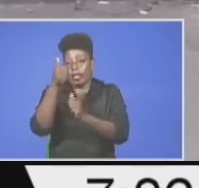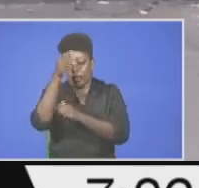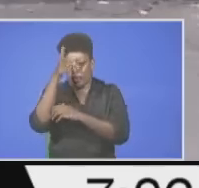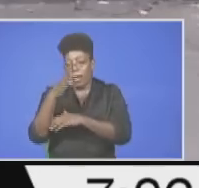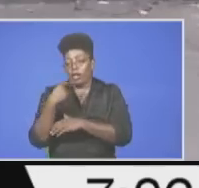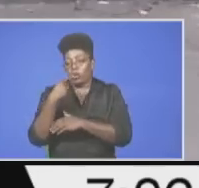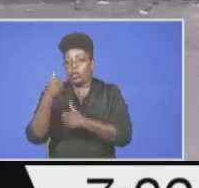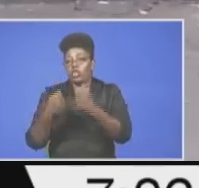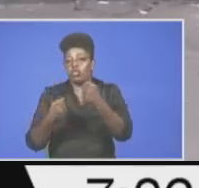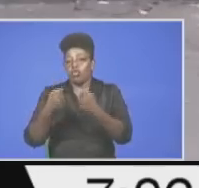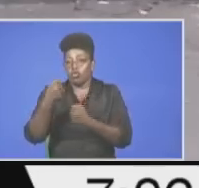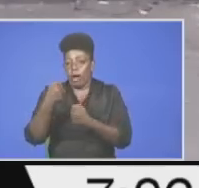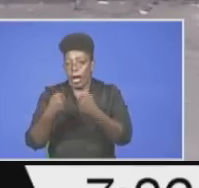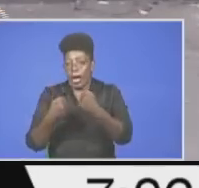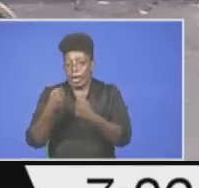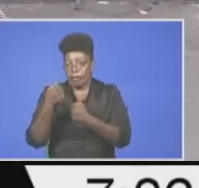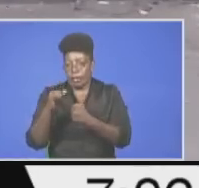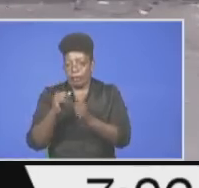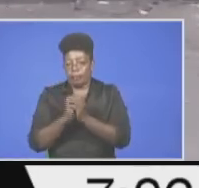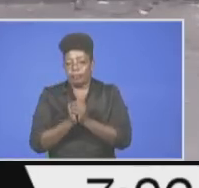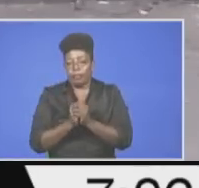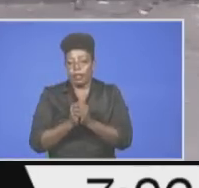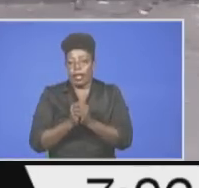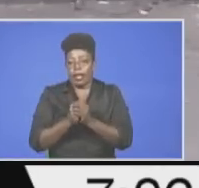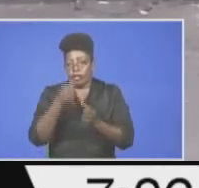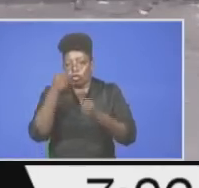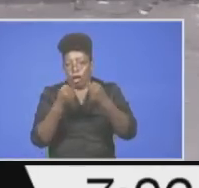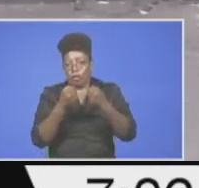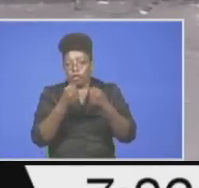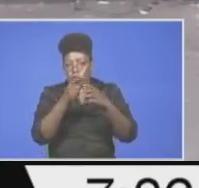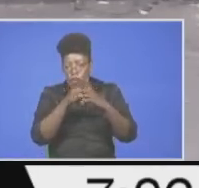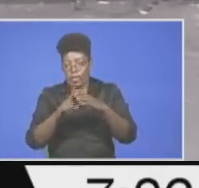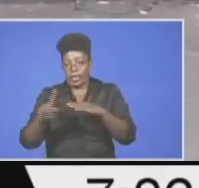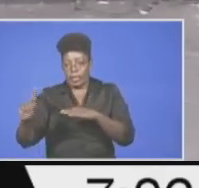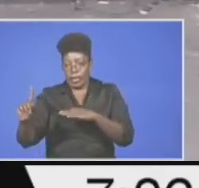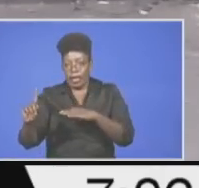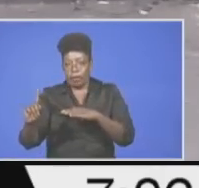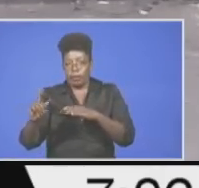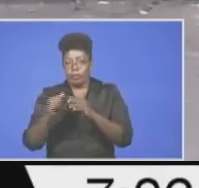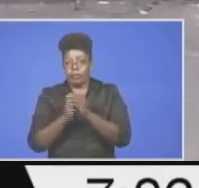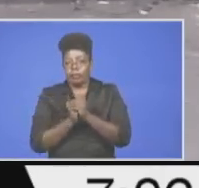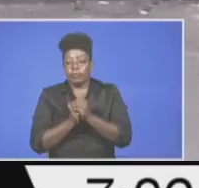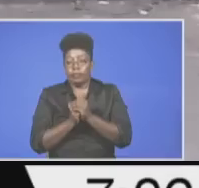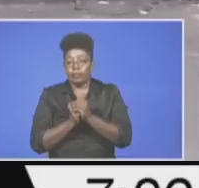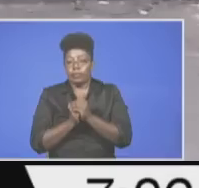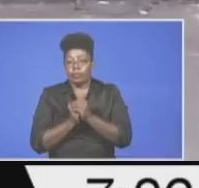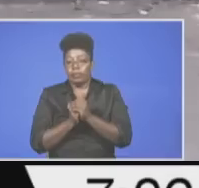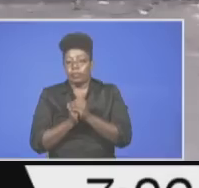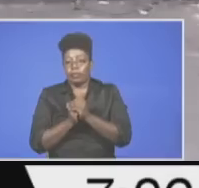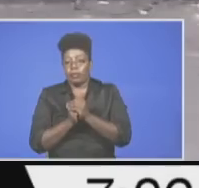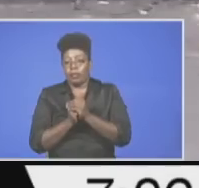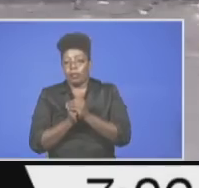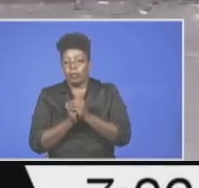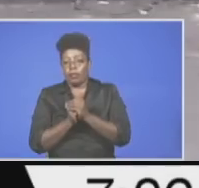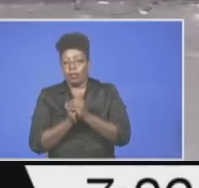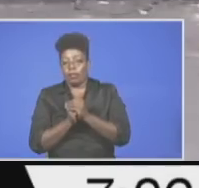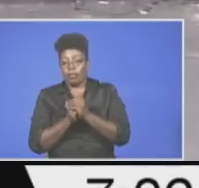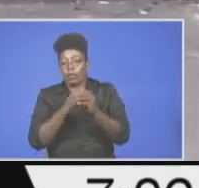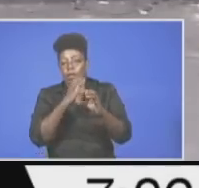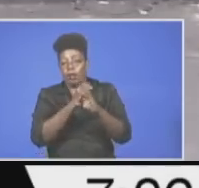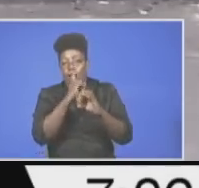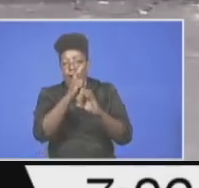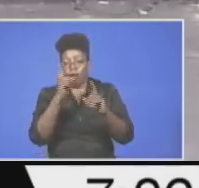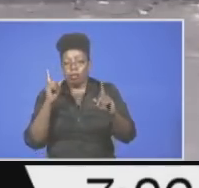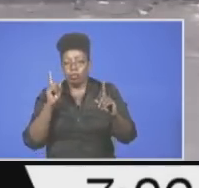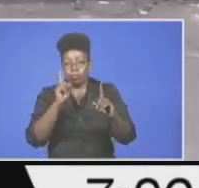driving, and as they were about to make their escape, they were approached by law enforcement officers